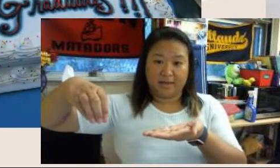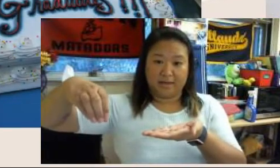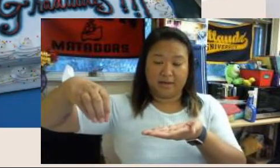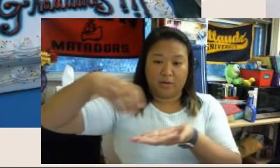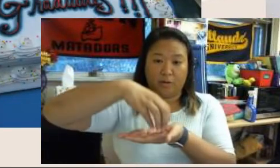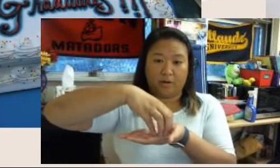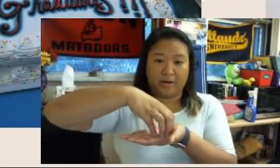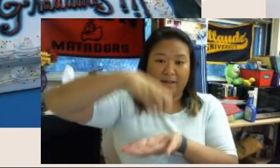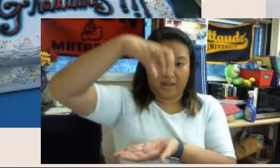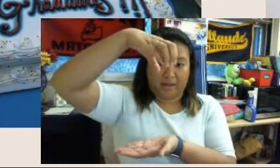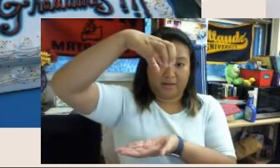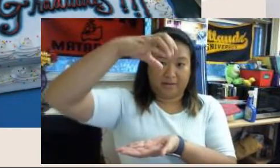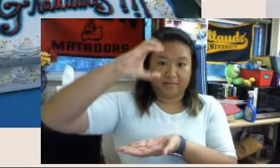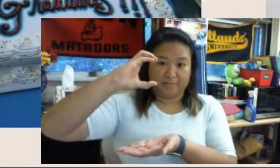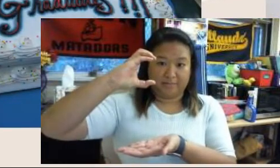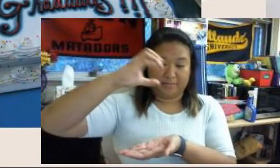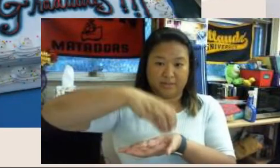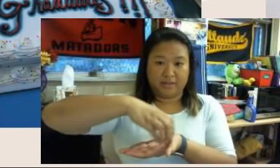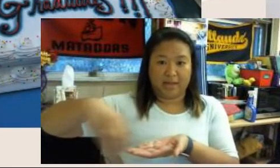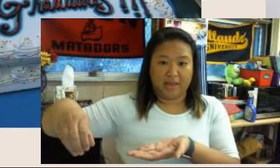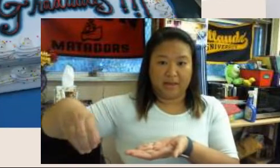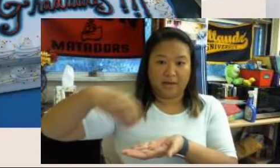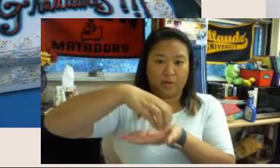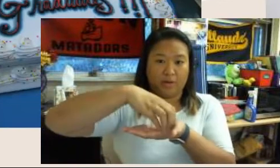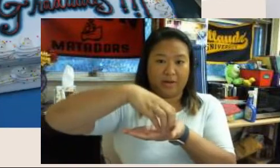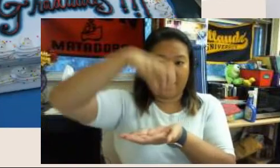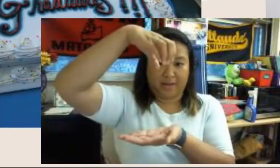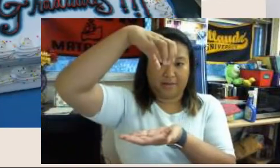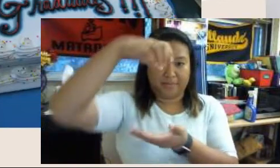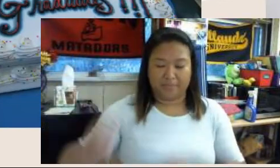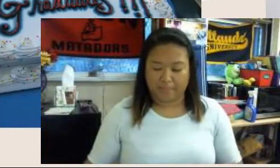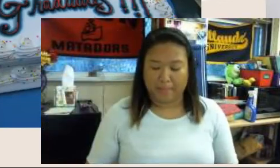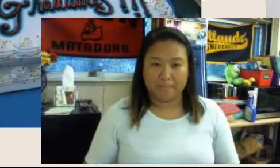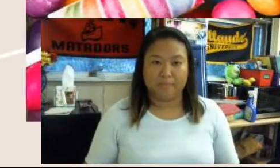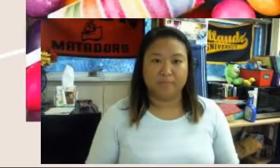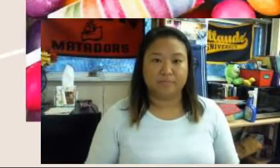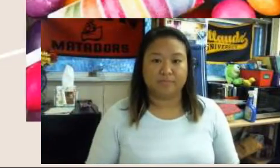cake or cake, cake or cake.